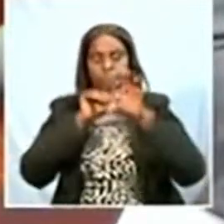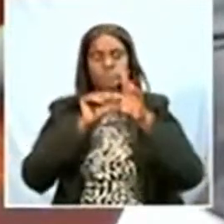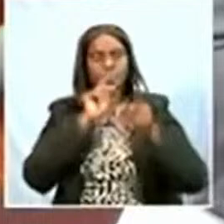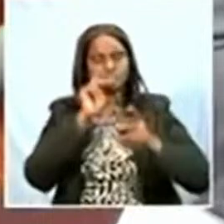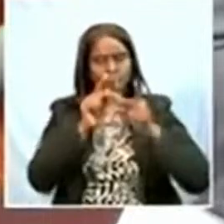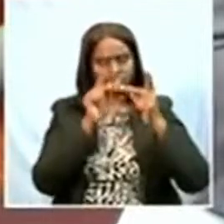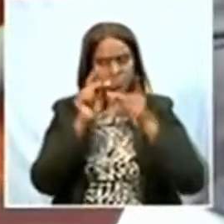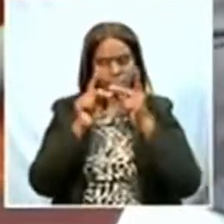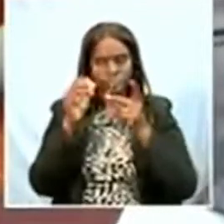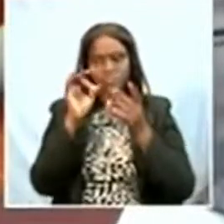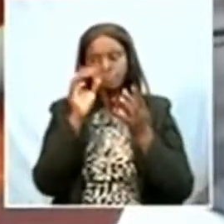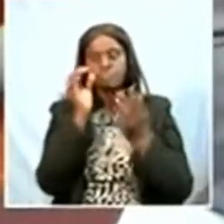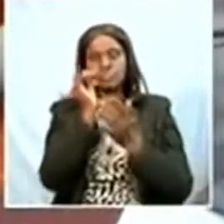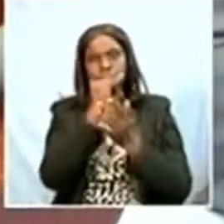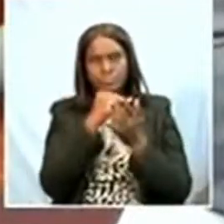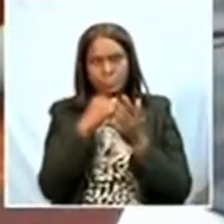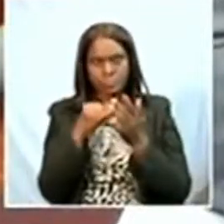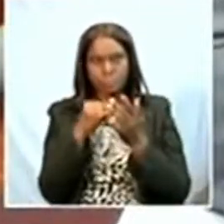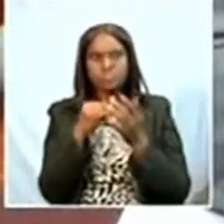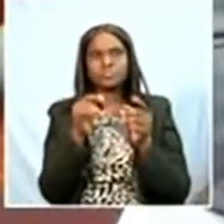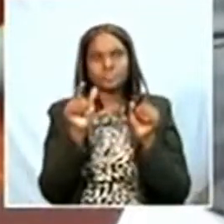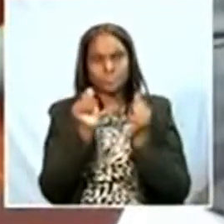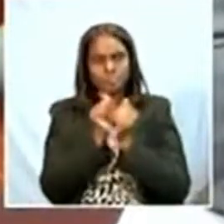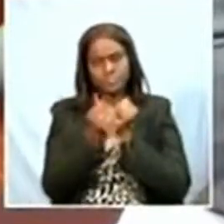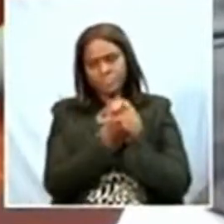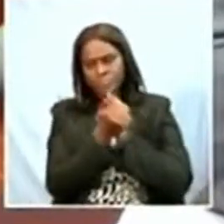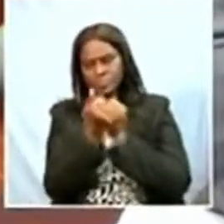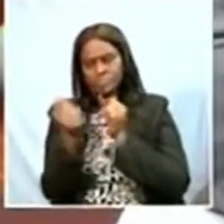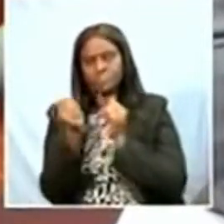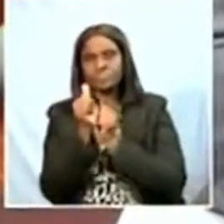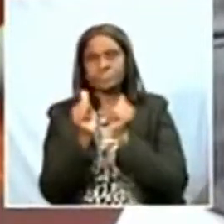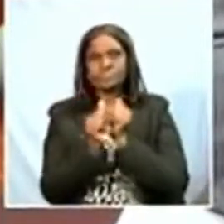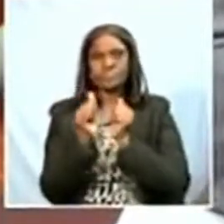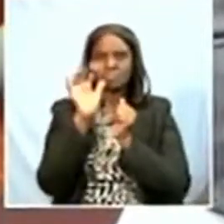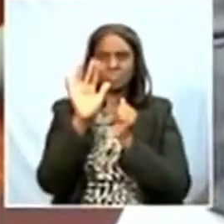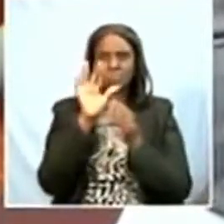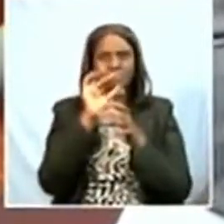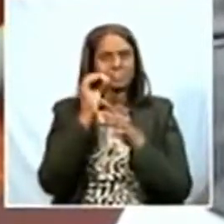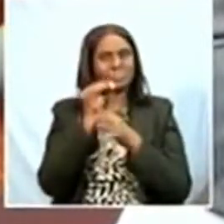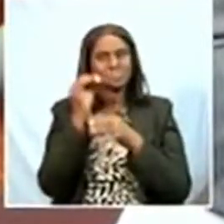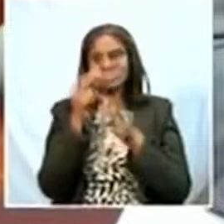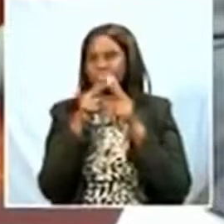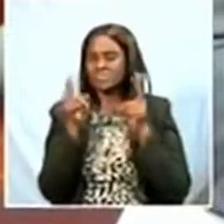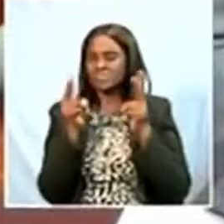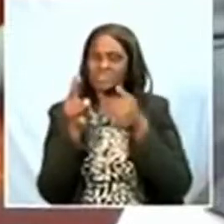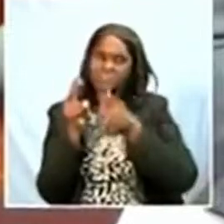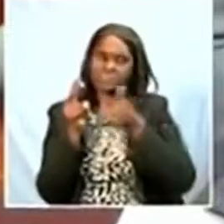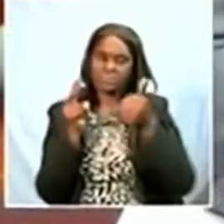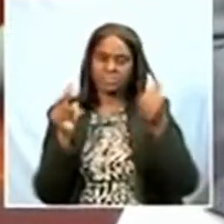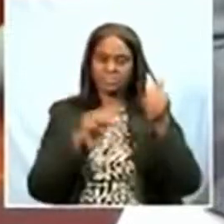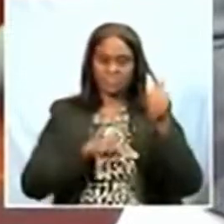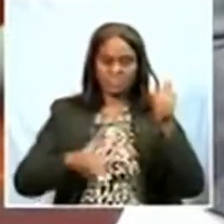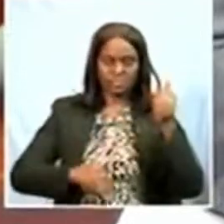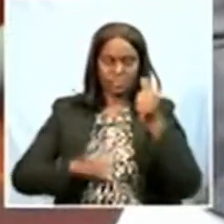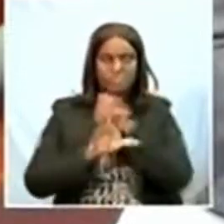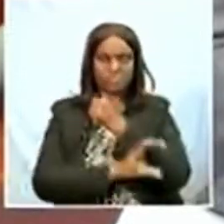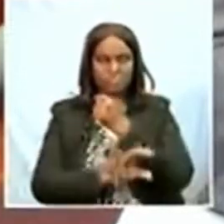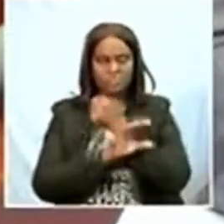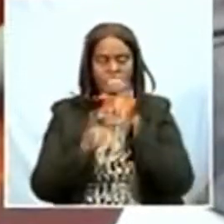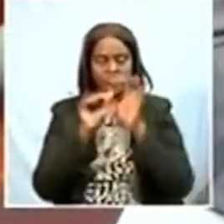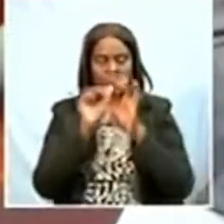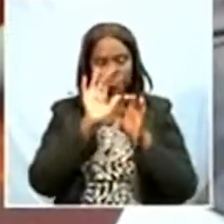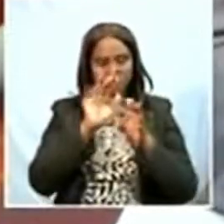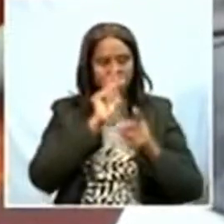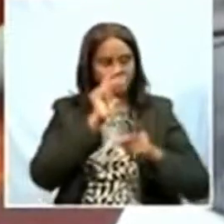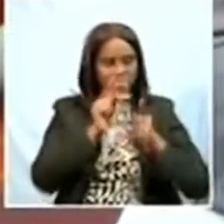of ratifying. Then another about 5 or so other member countries are in the process